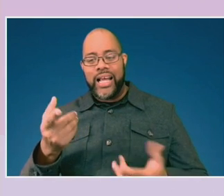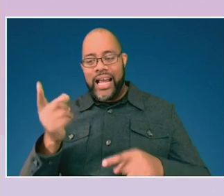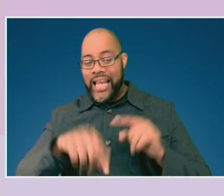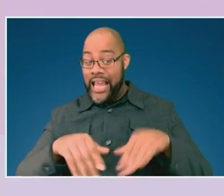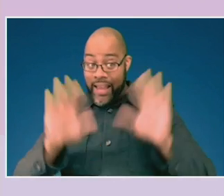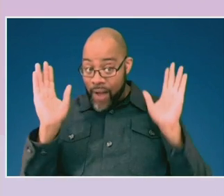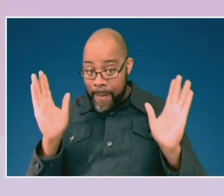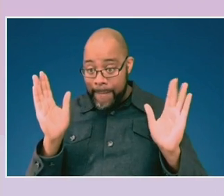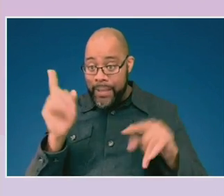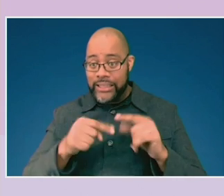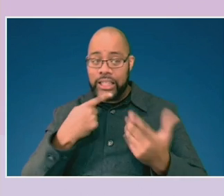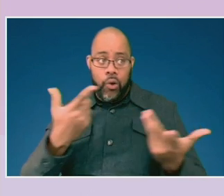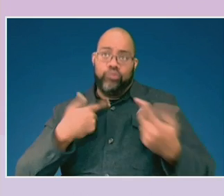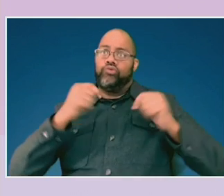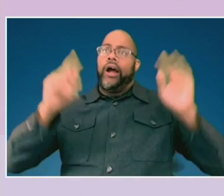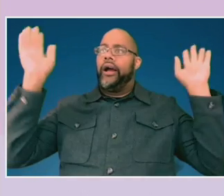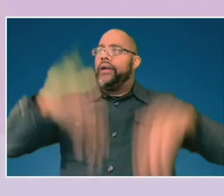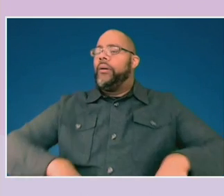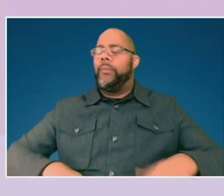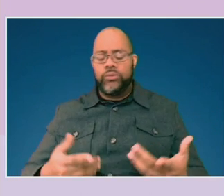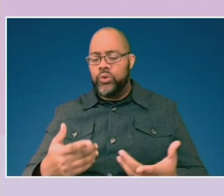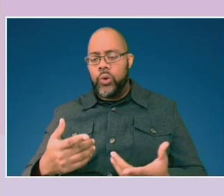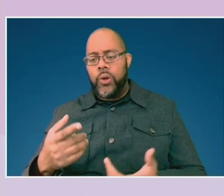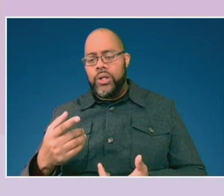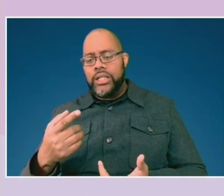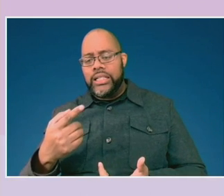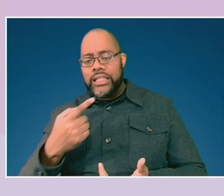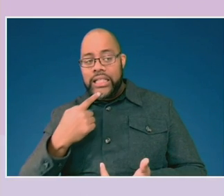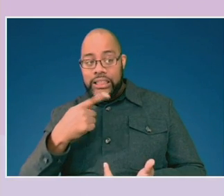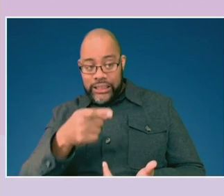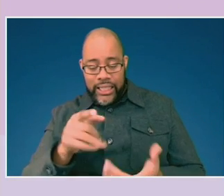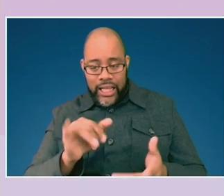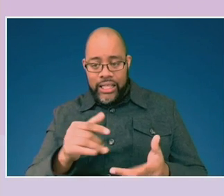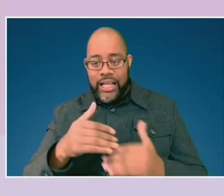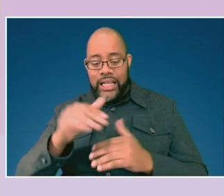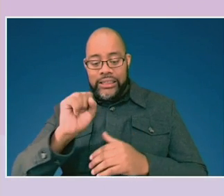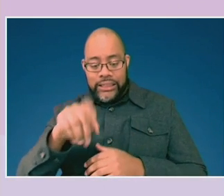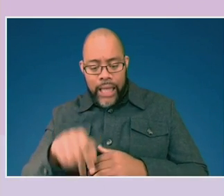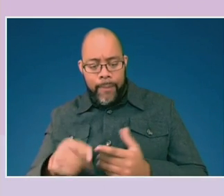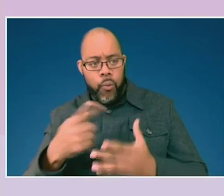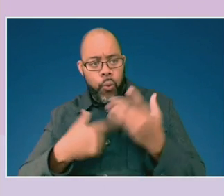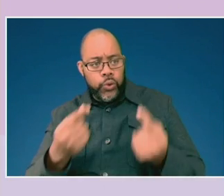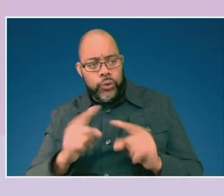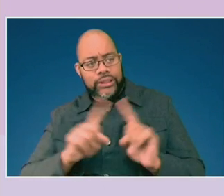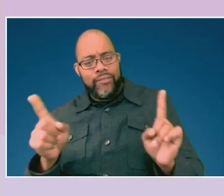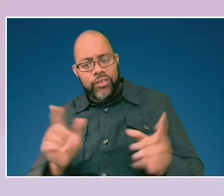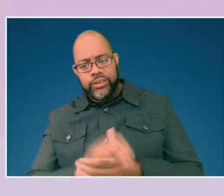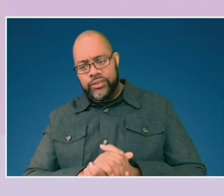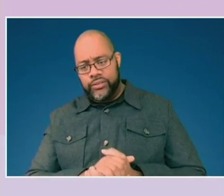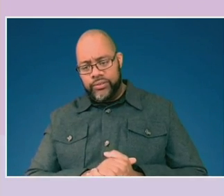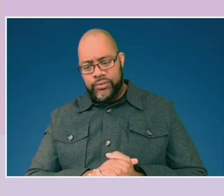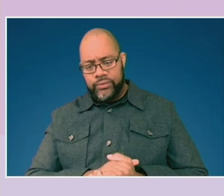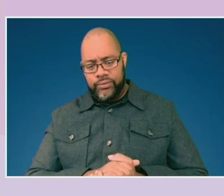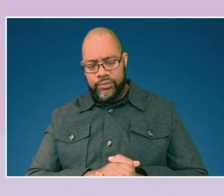You can't say, well, we try. It's like thinking, as Samantha was saying, like that next step. OK, what do we do differently?